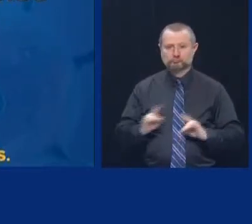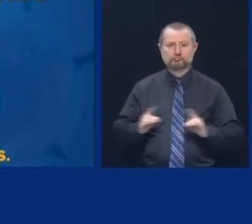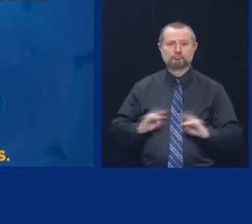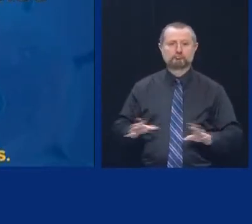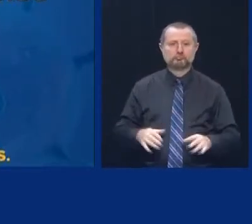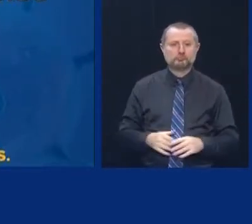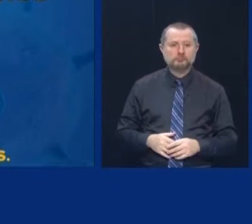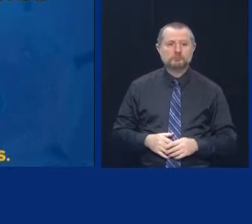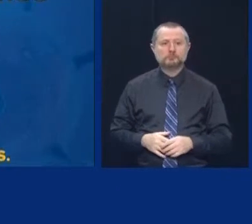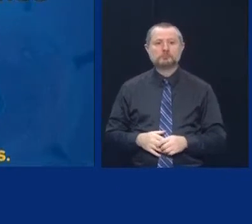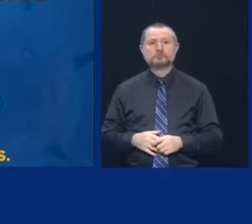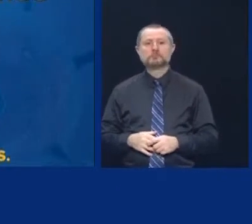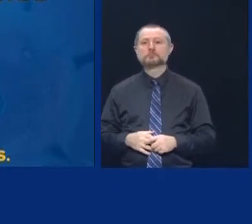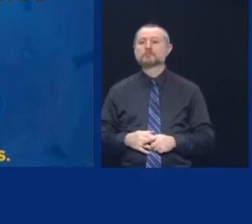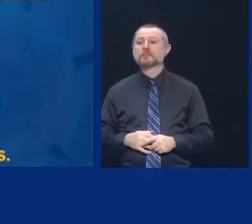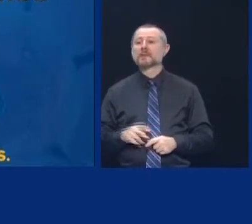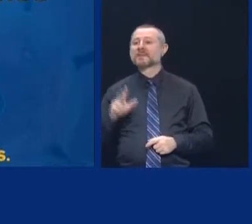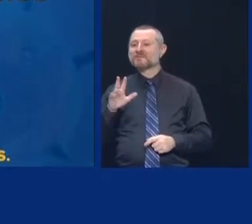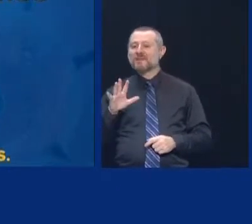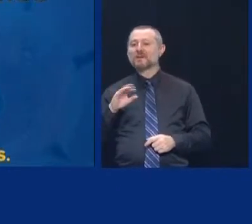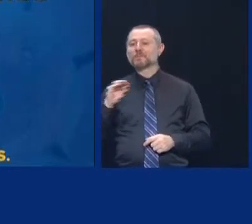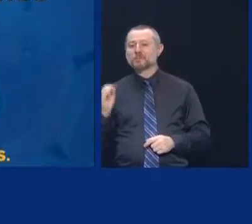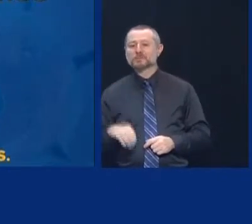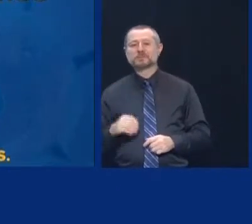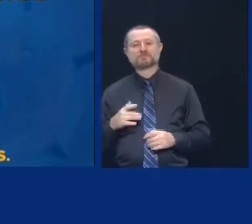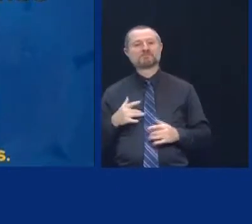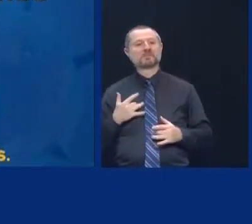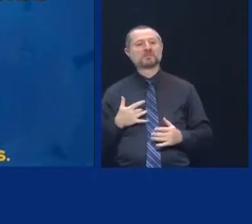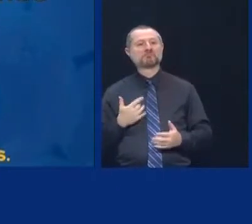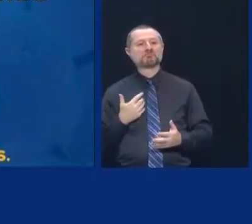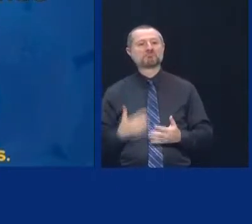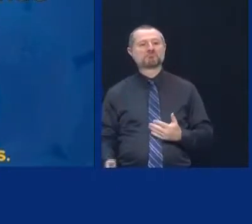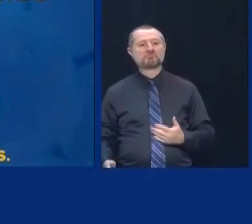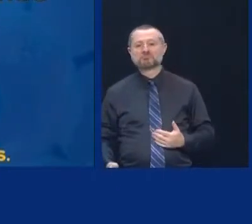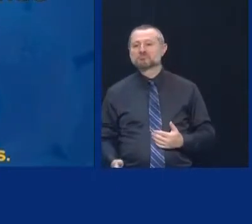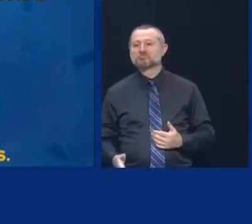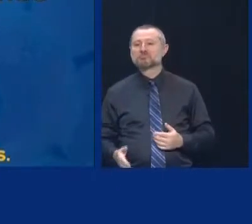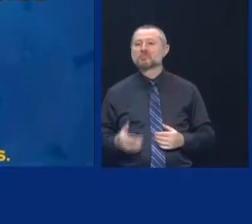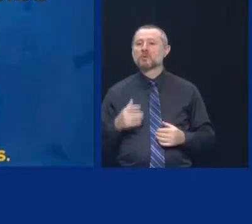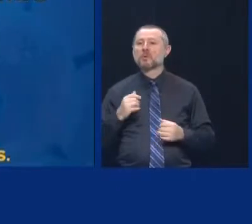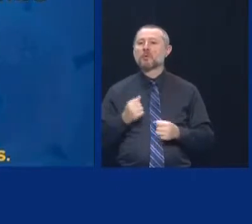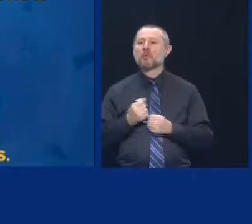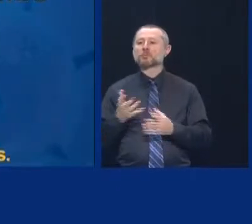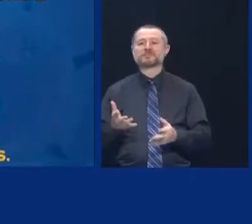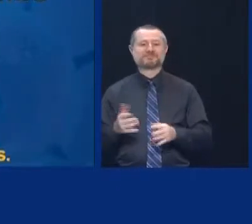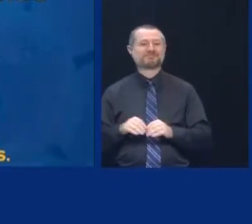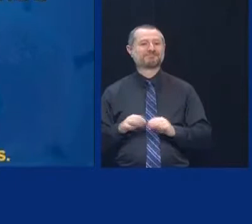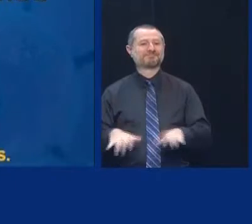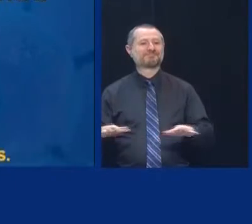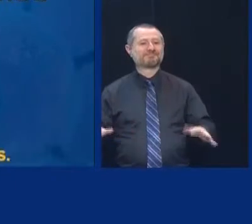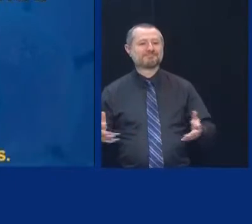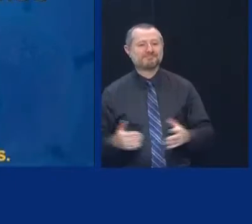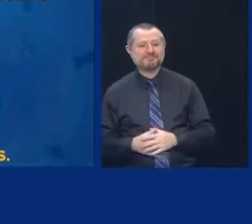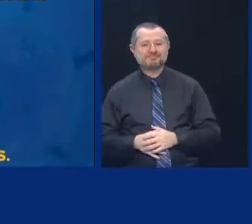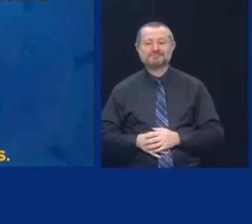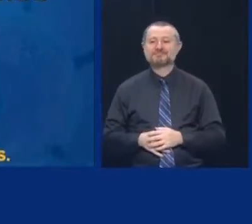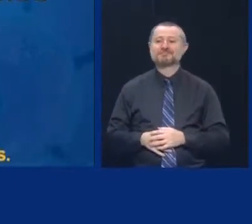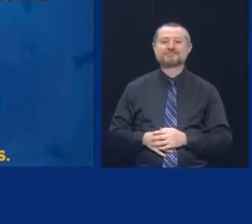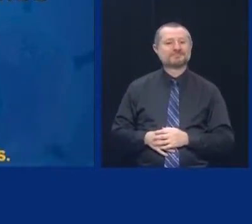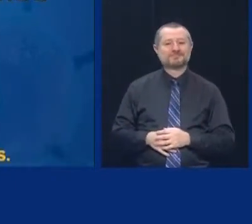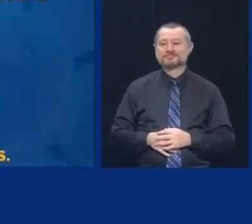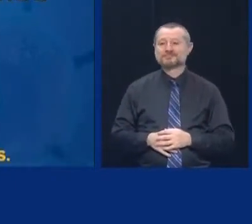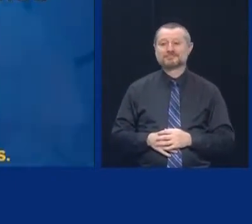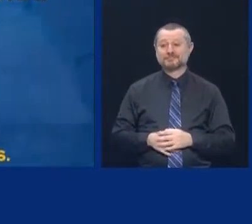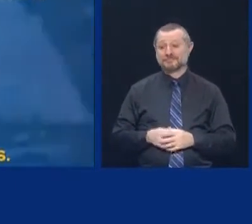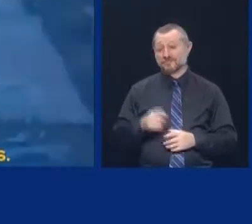35% never had a symptom, but yet they're going to spread the disease. You can't just